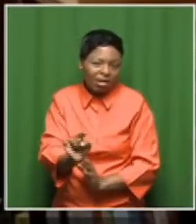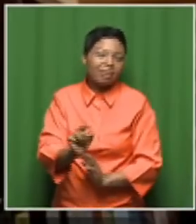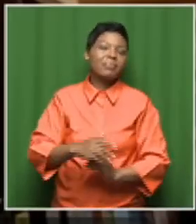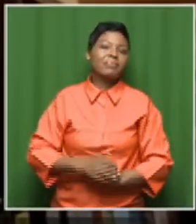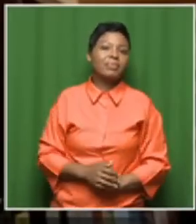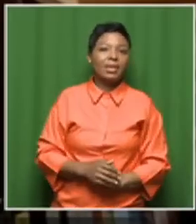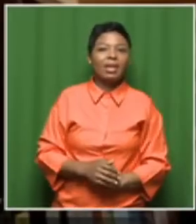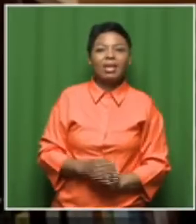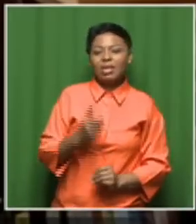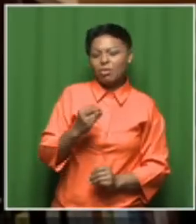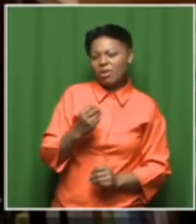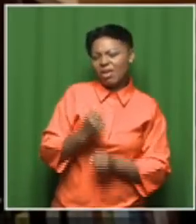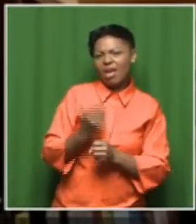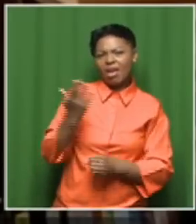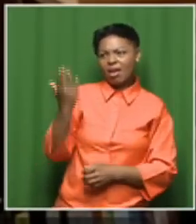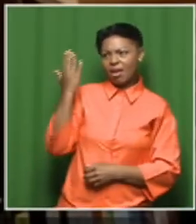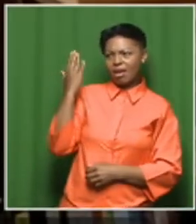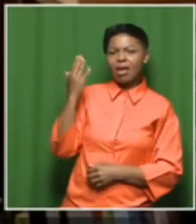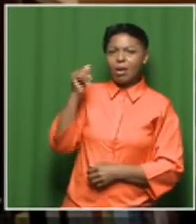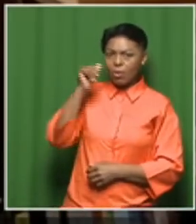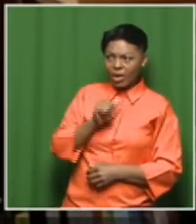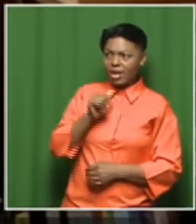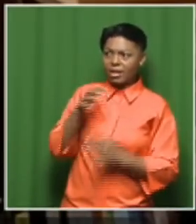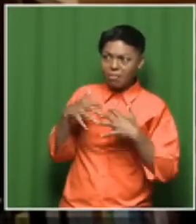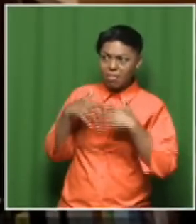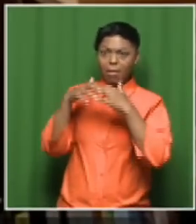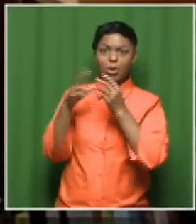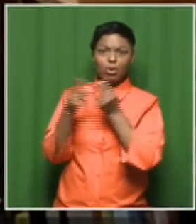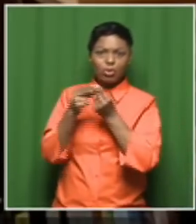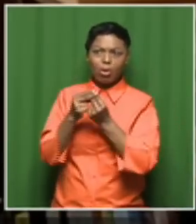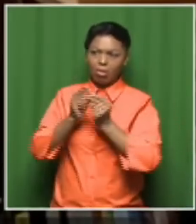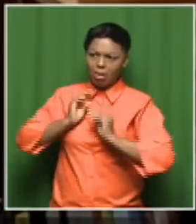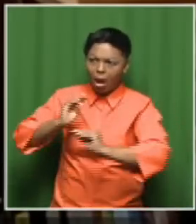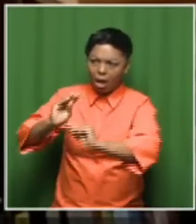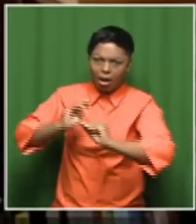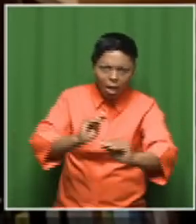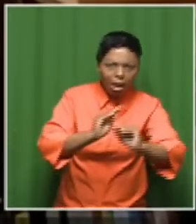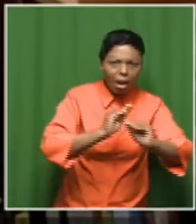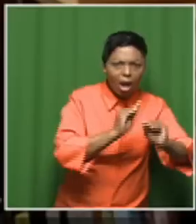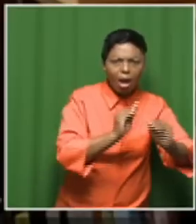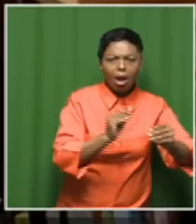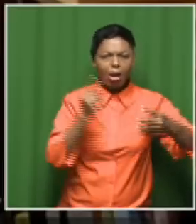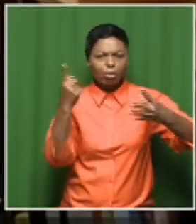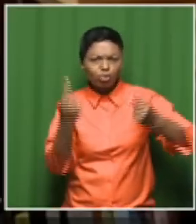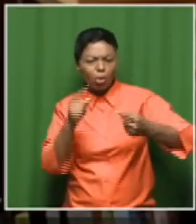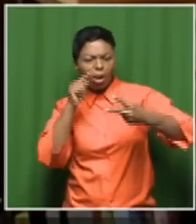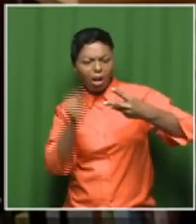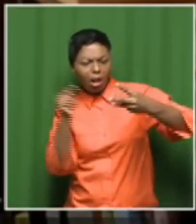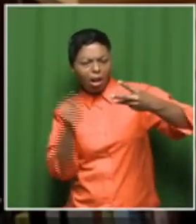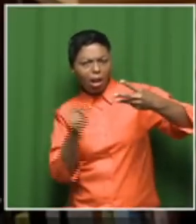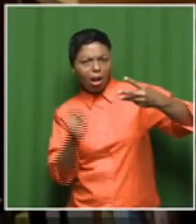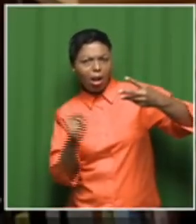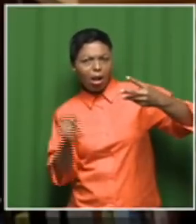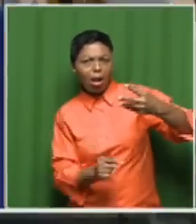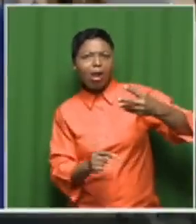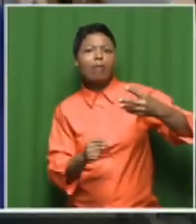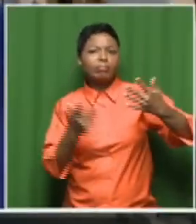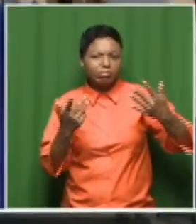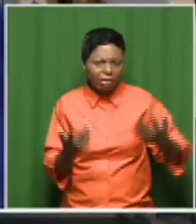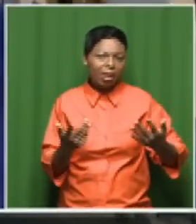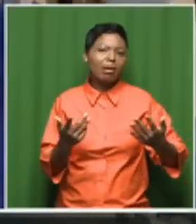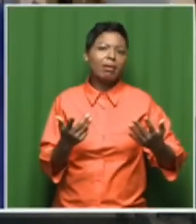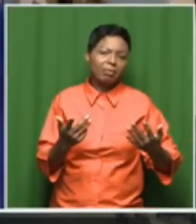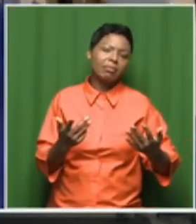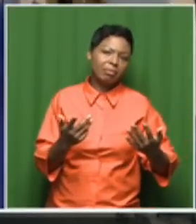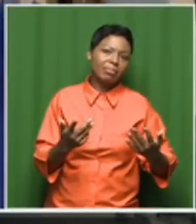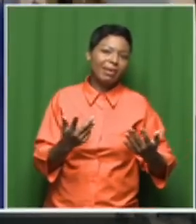new union movement began here, education was one of the strongest elements within the emerging unions. Yeah. You know,